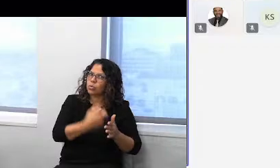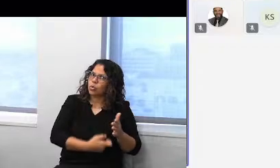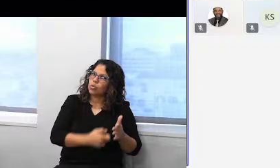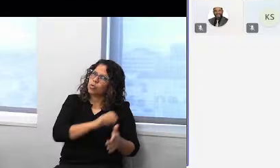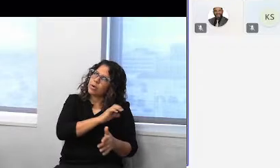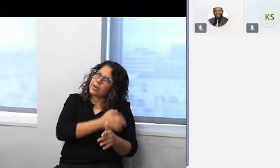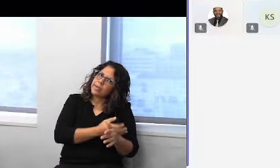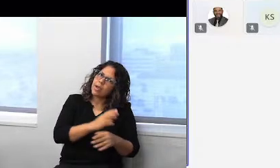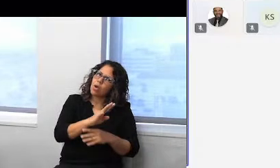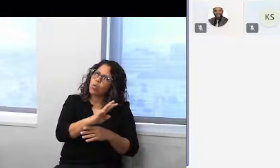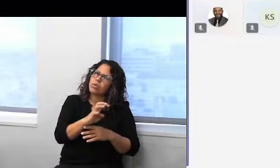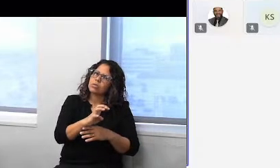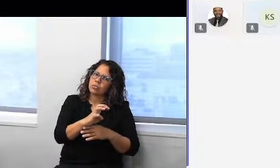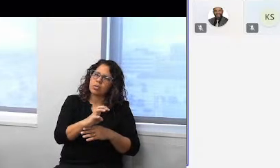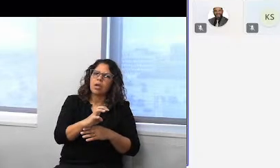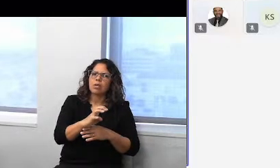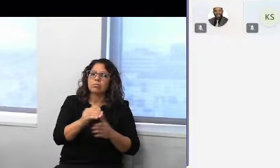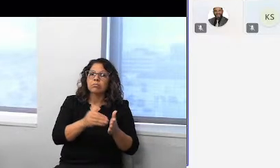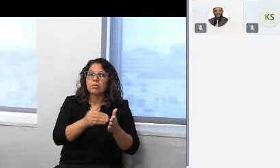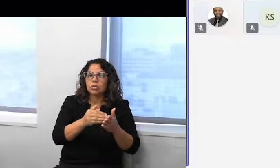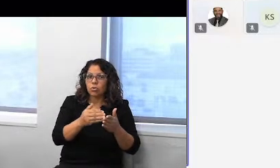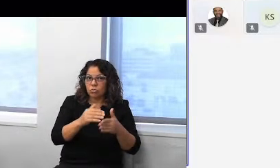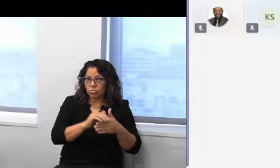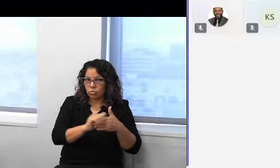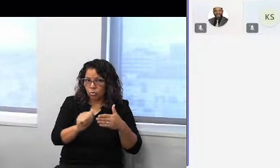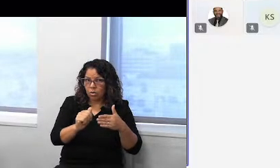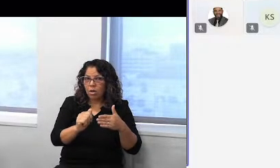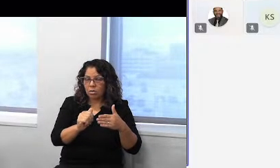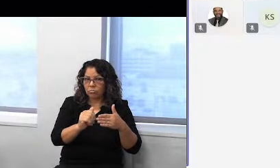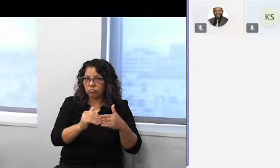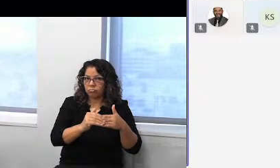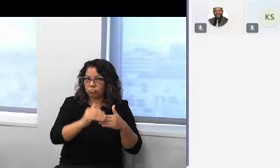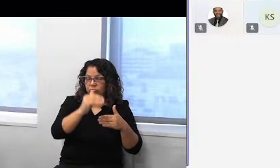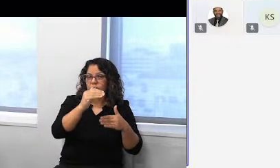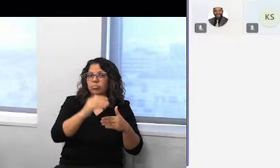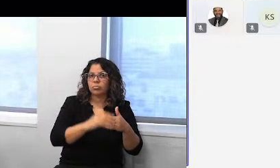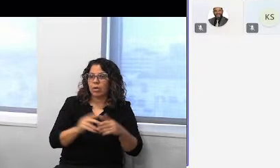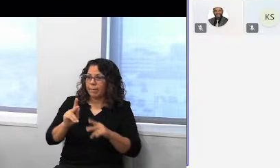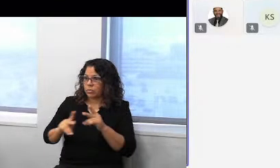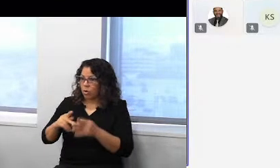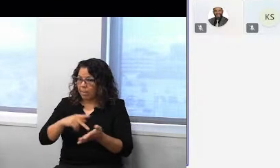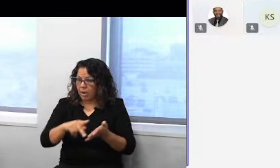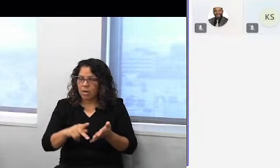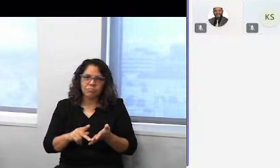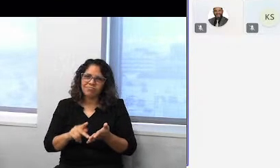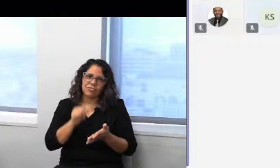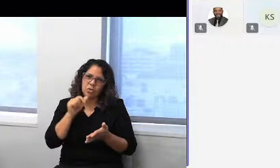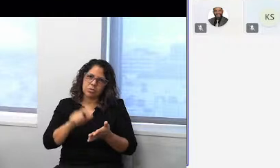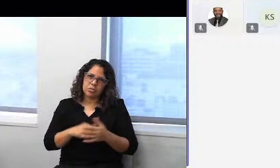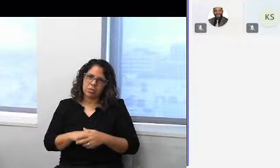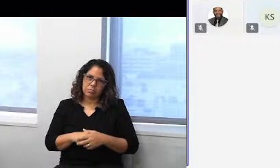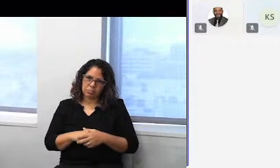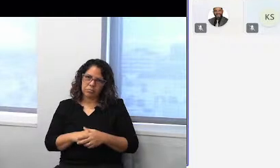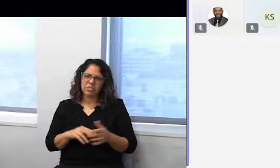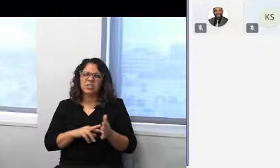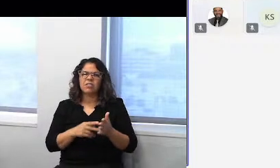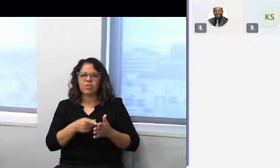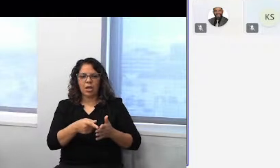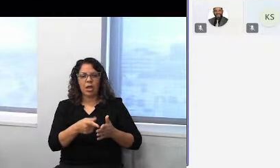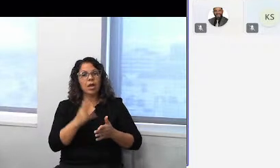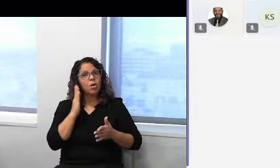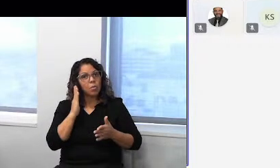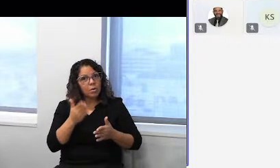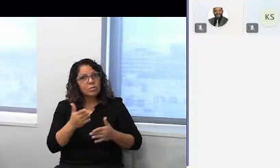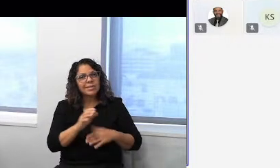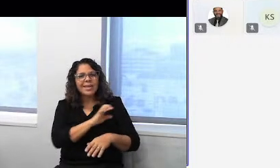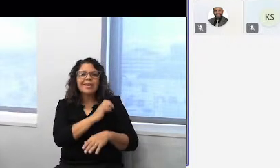what you're referring to is I have personal experience of leading those efforts. So I'm just reaffirming that what